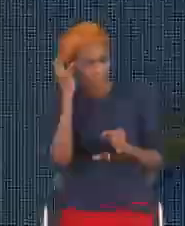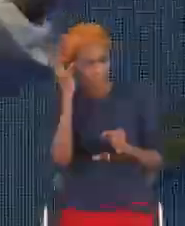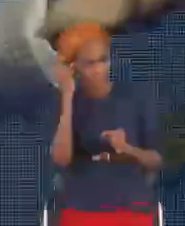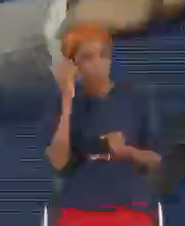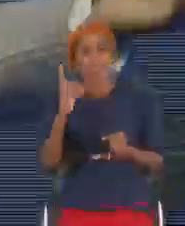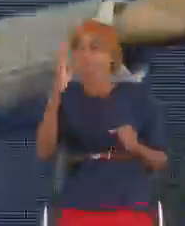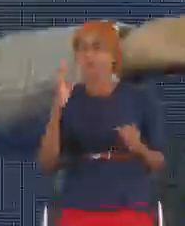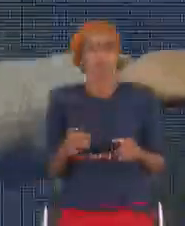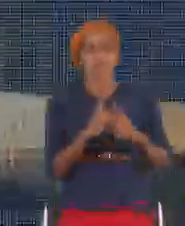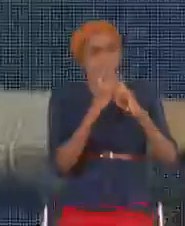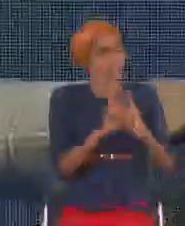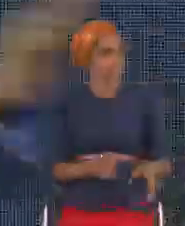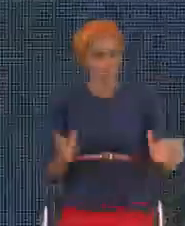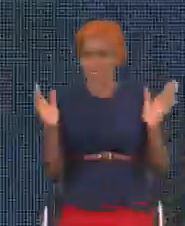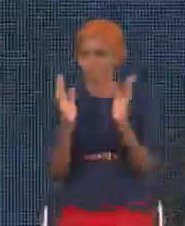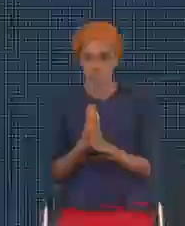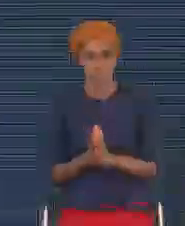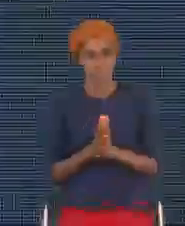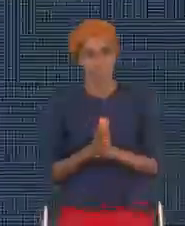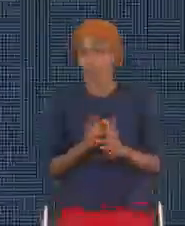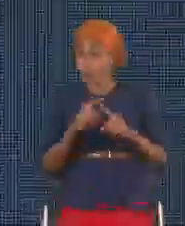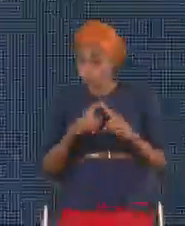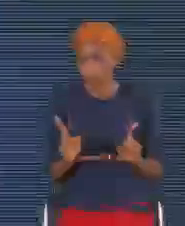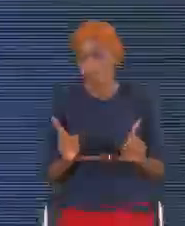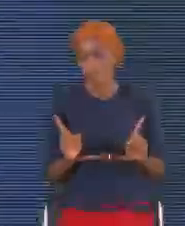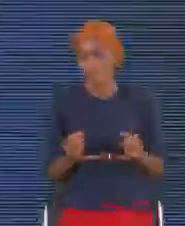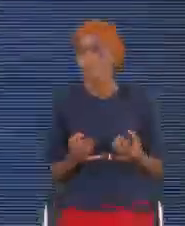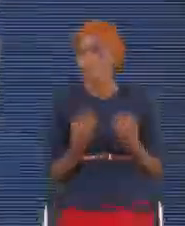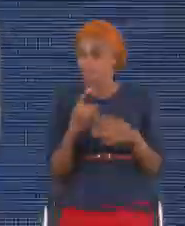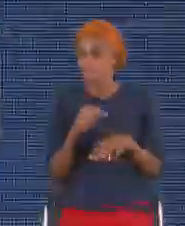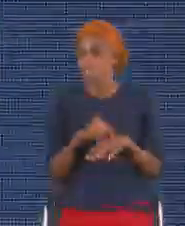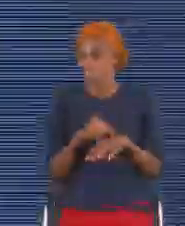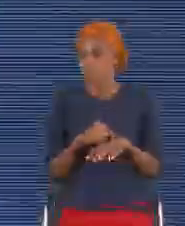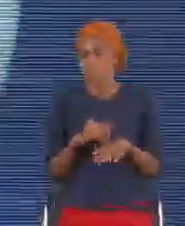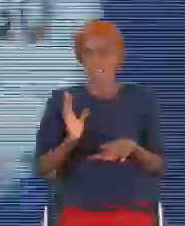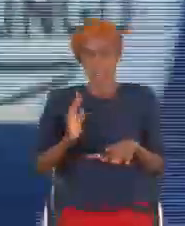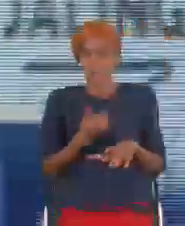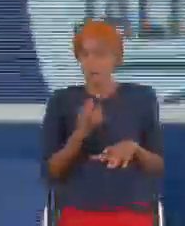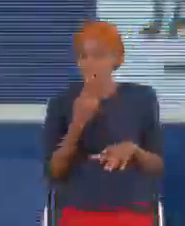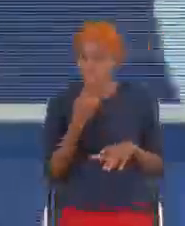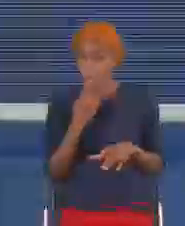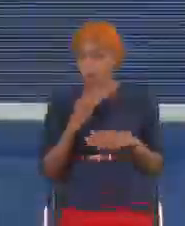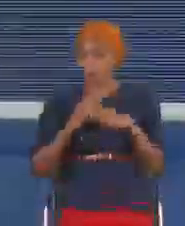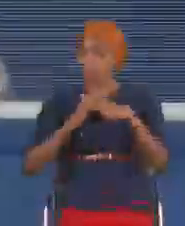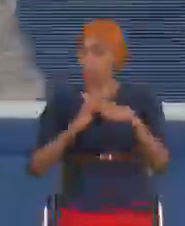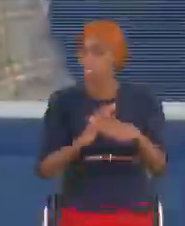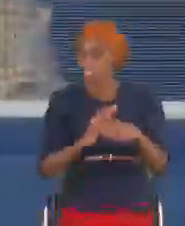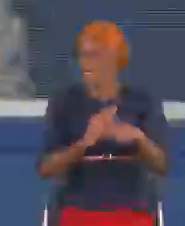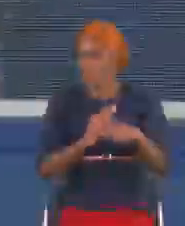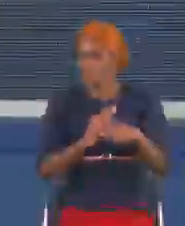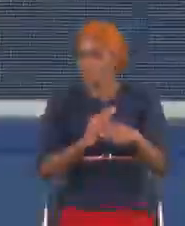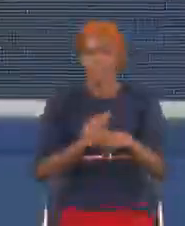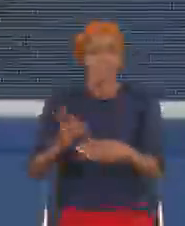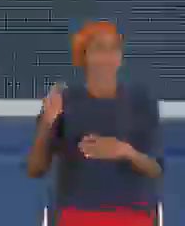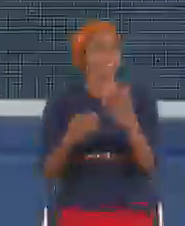God answers prayer, but many times our tongues hinder the